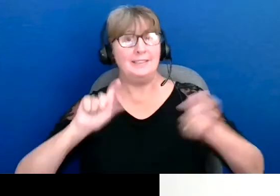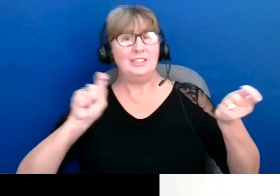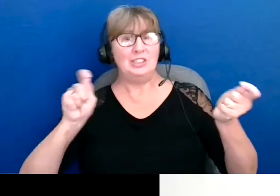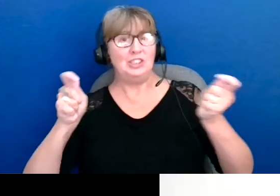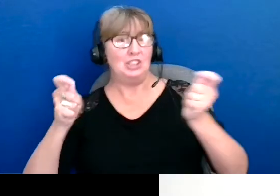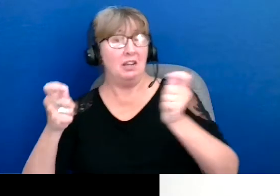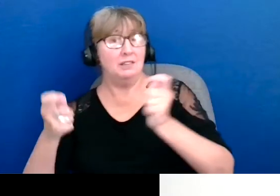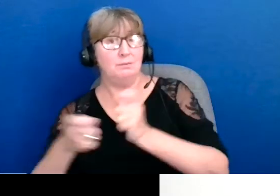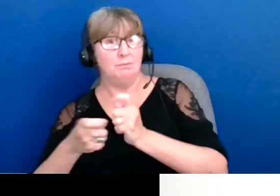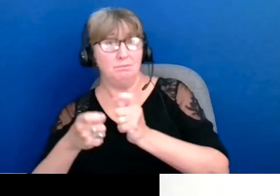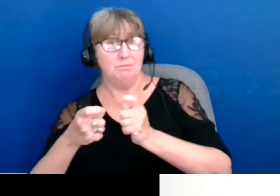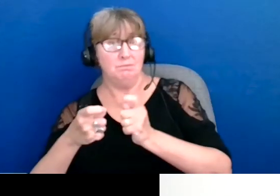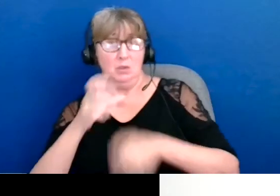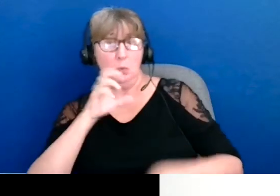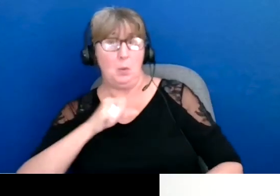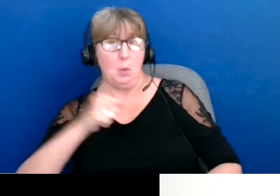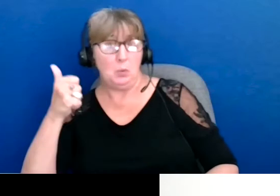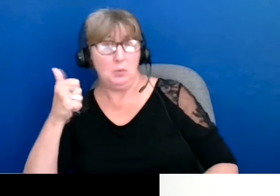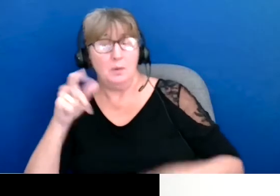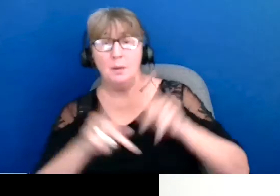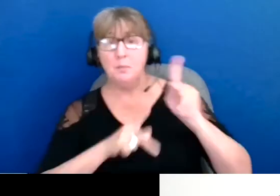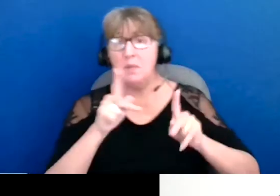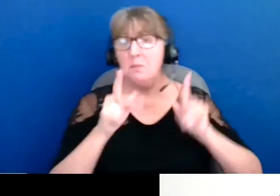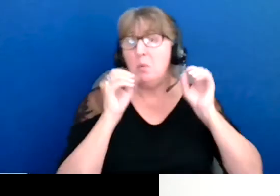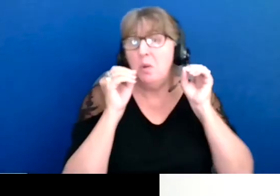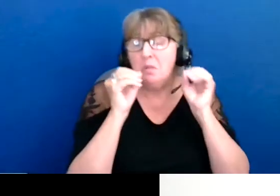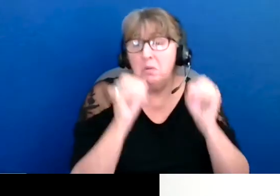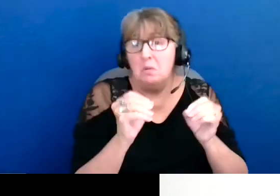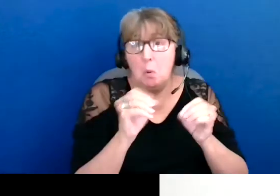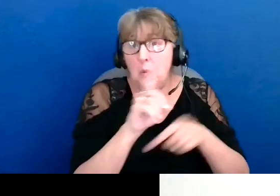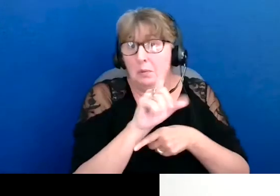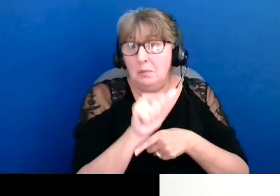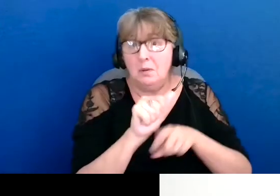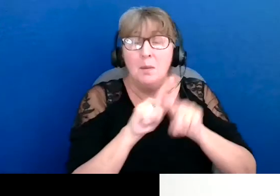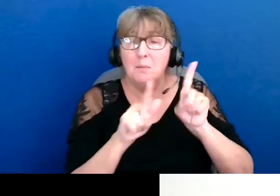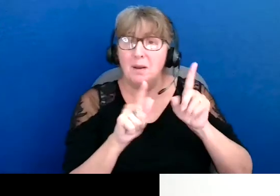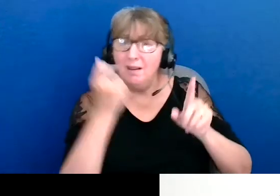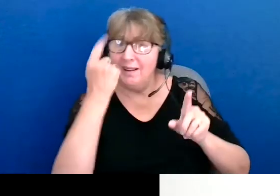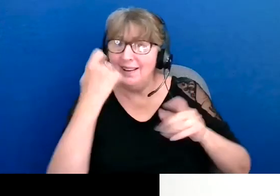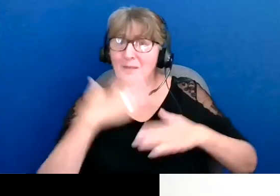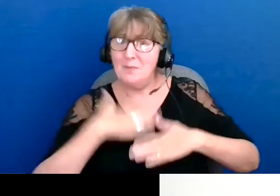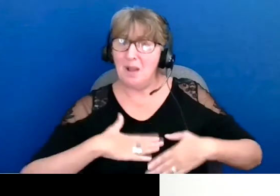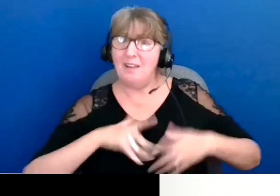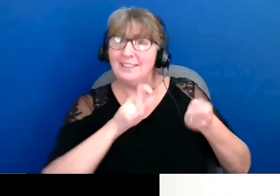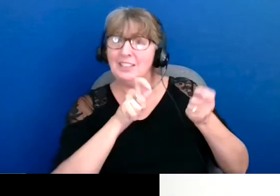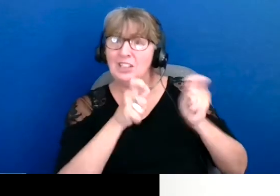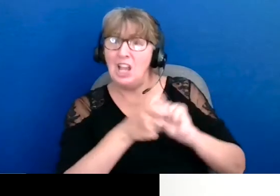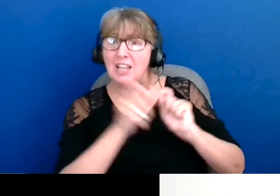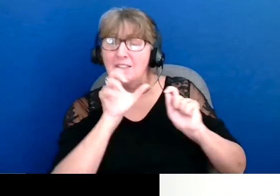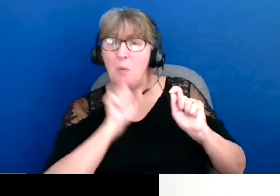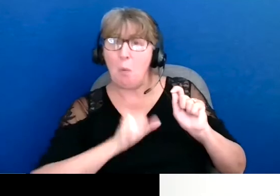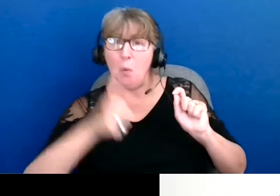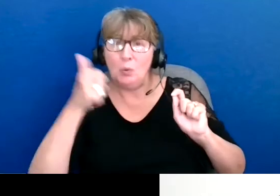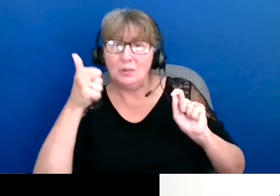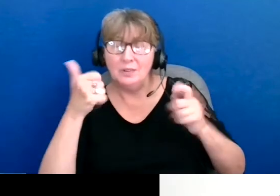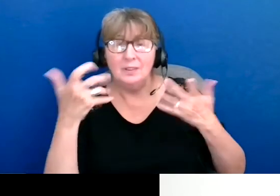Non-disabled people also have human bodies that change as they age. So it's in all of